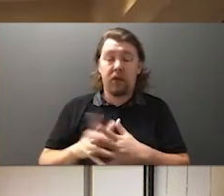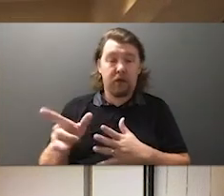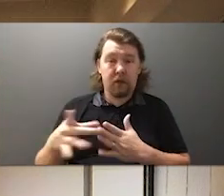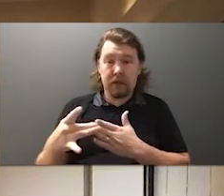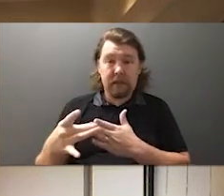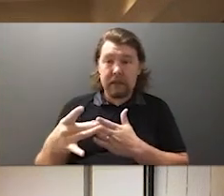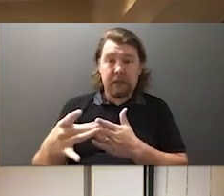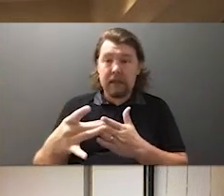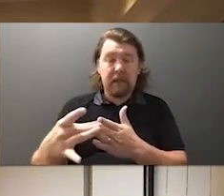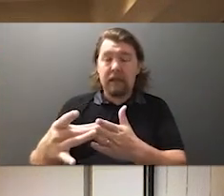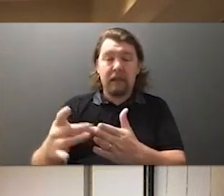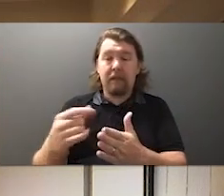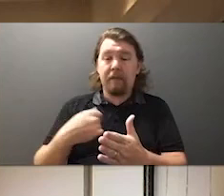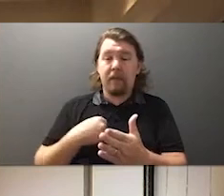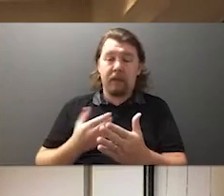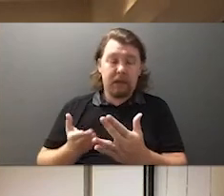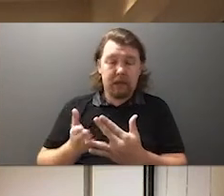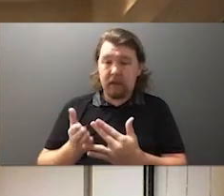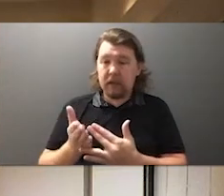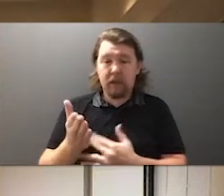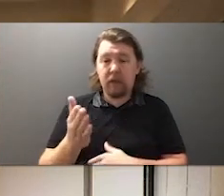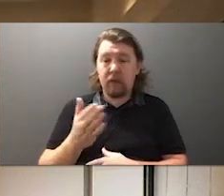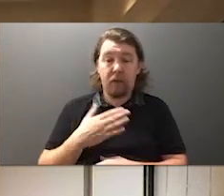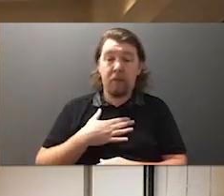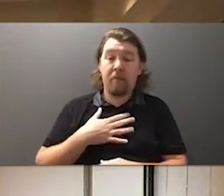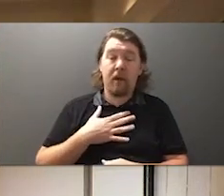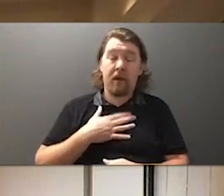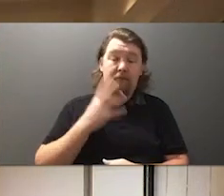And, guided me through my journeys.